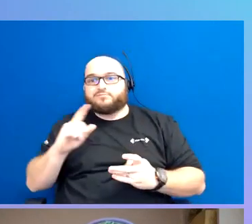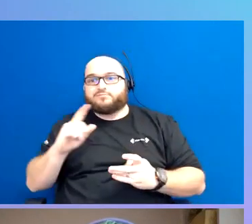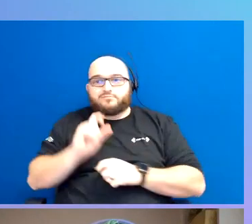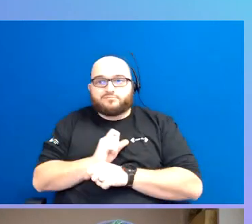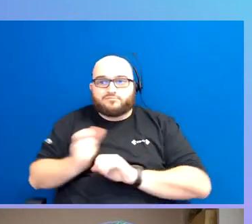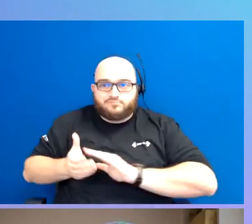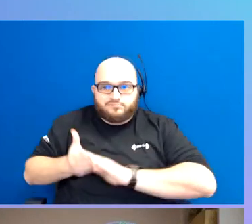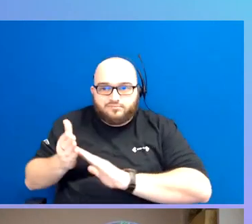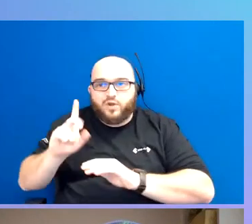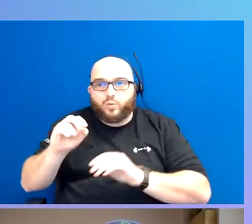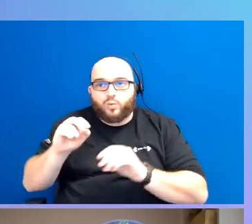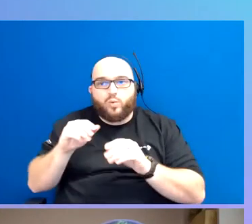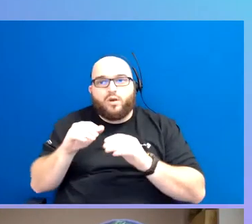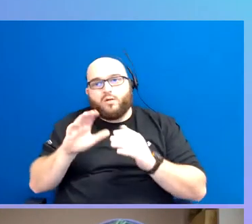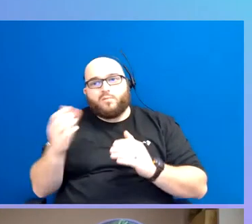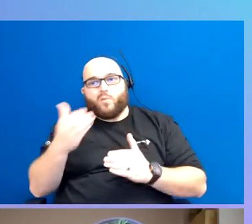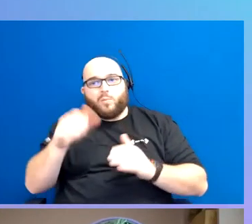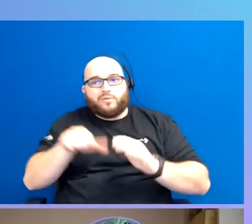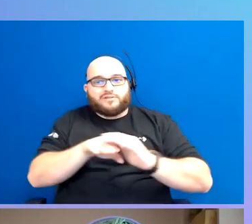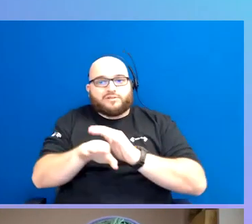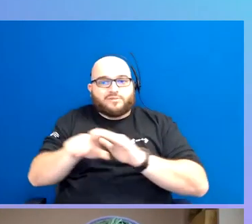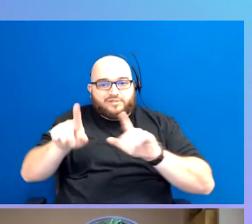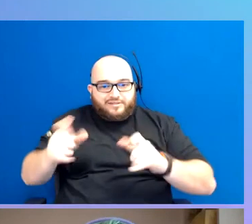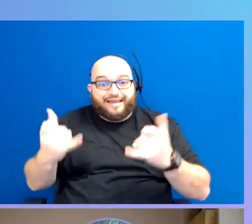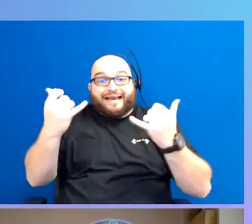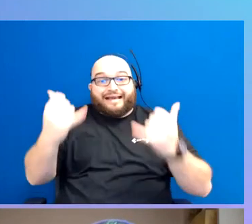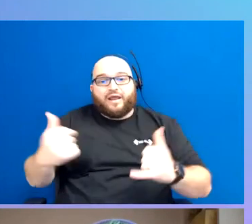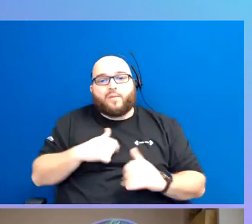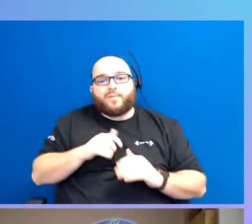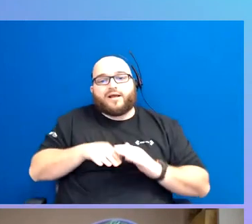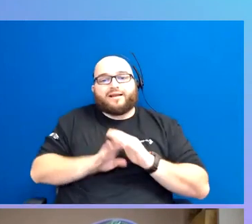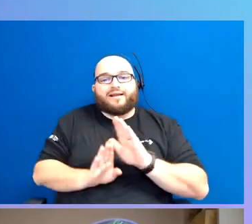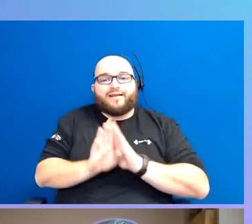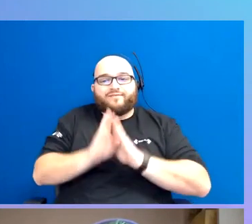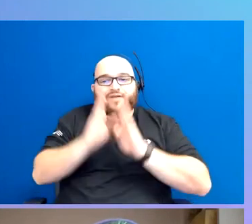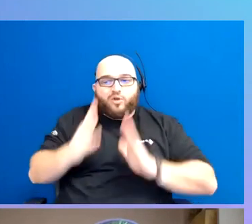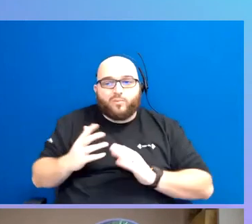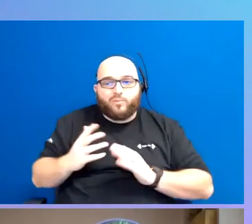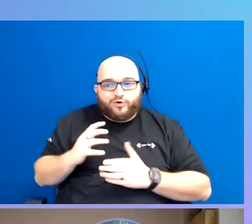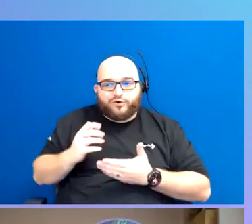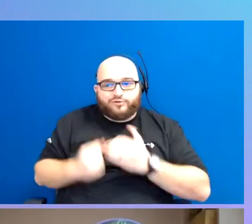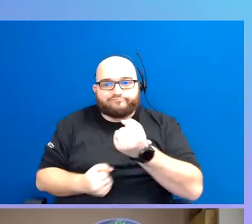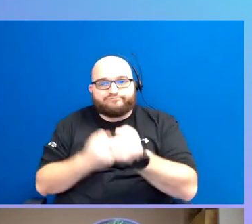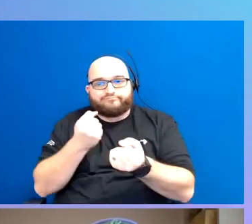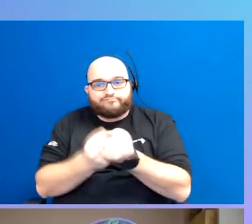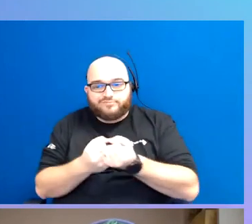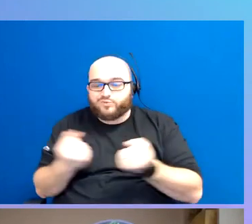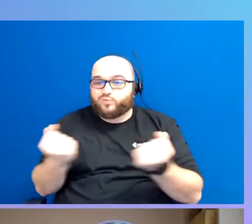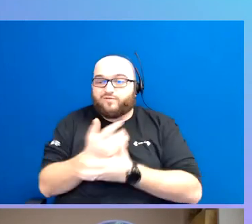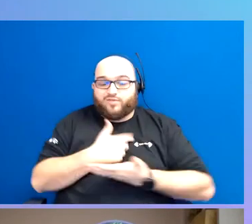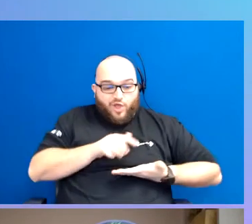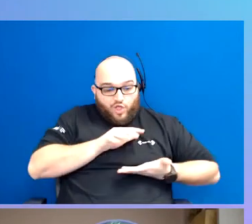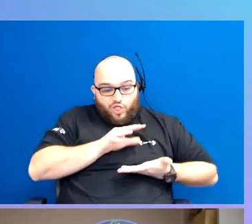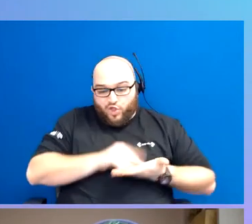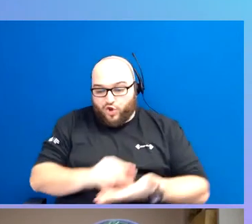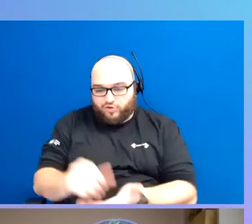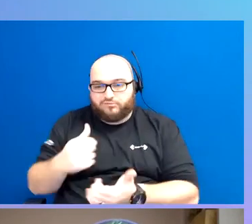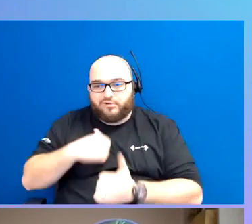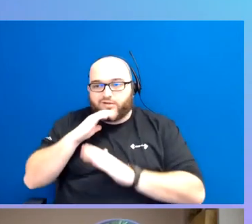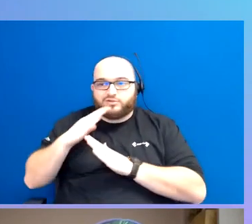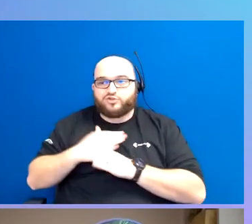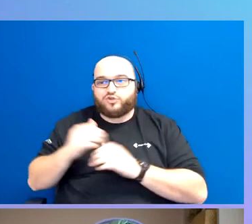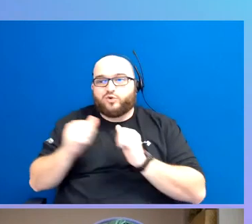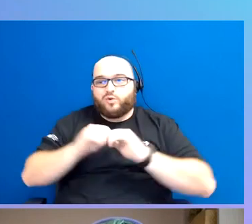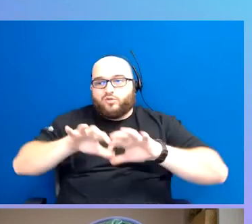accessibility testing. And now today I'm a developer advocate. So I get to take all of these cool things I learned about digital accessibility and share them with the world